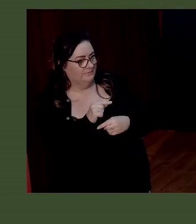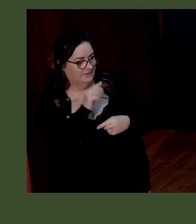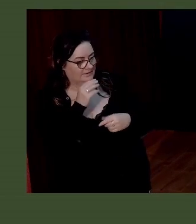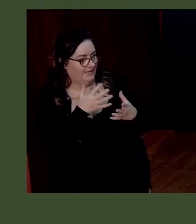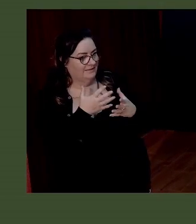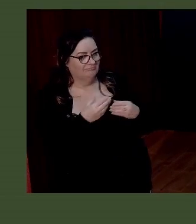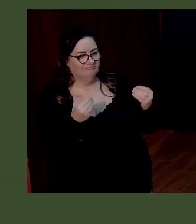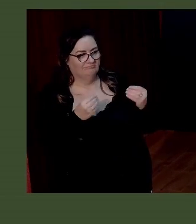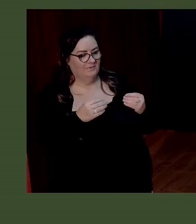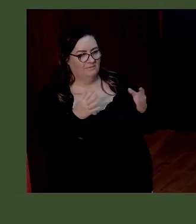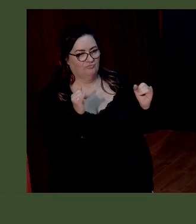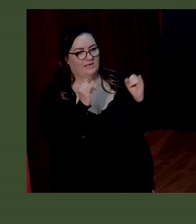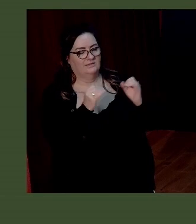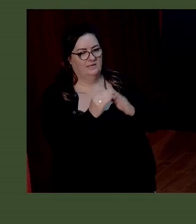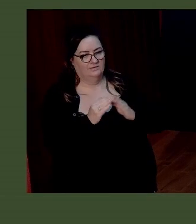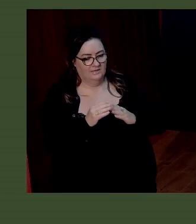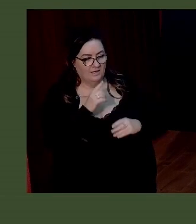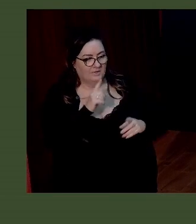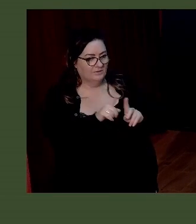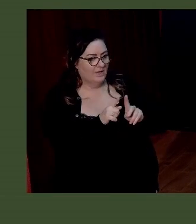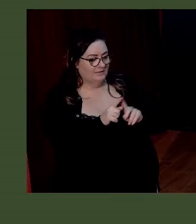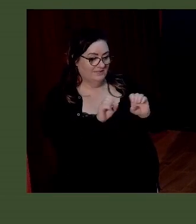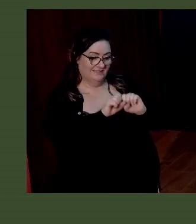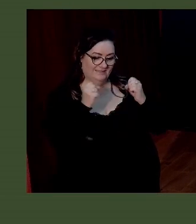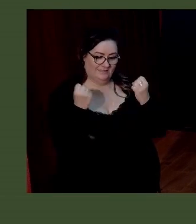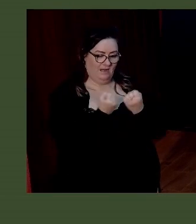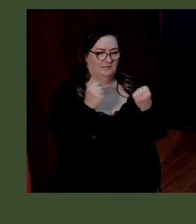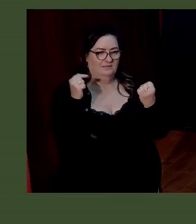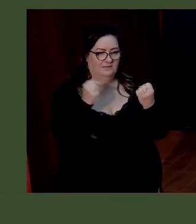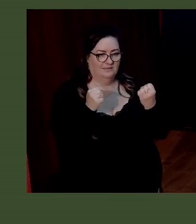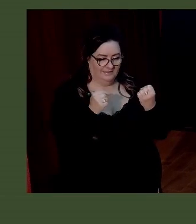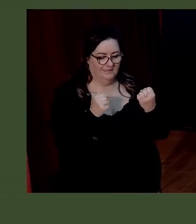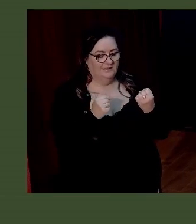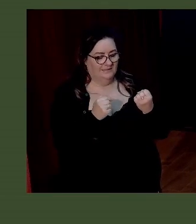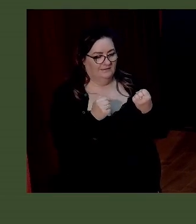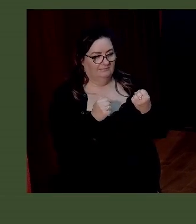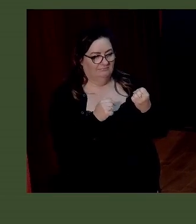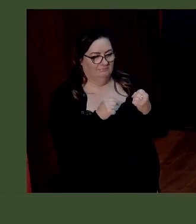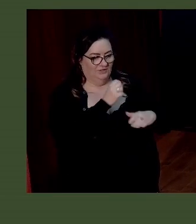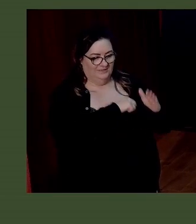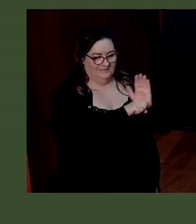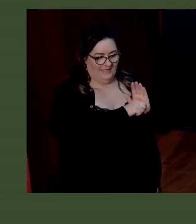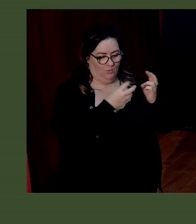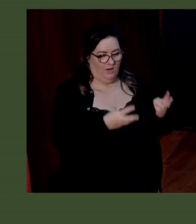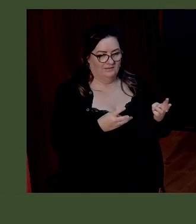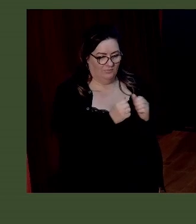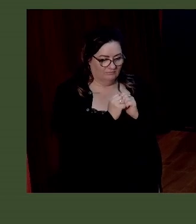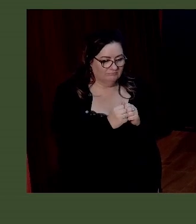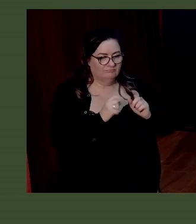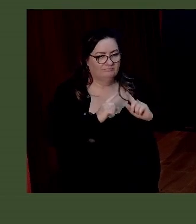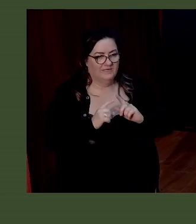solving the housing crisis. It was also producing the kind of society which the state wanted. And there was a